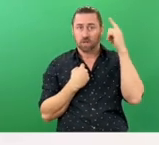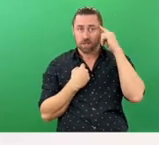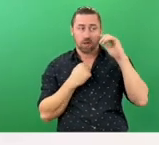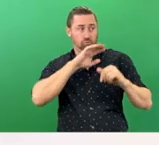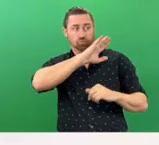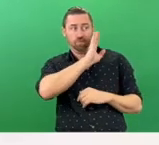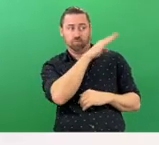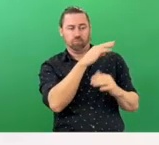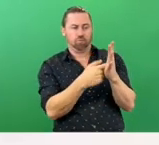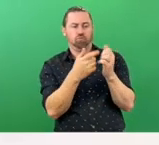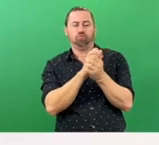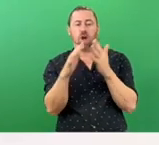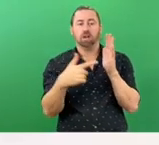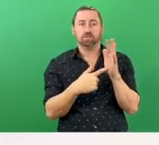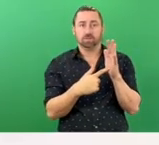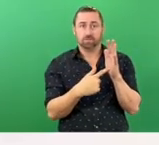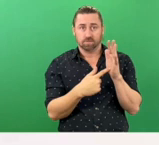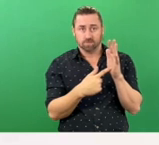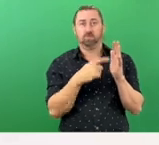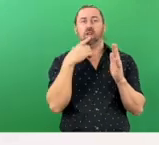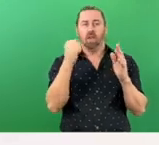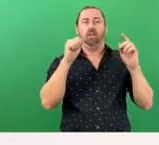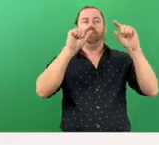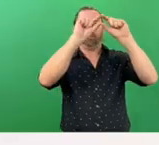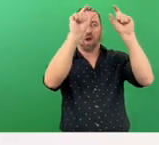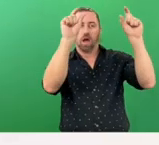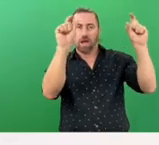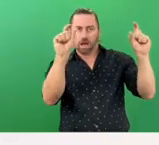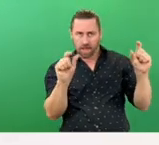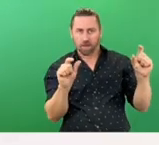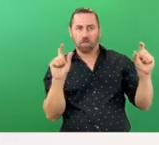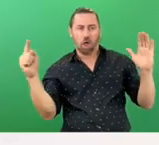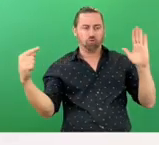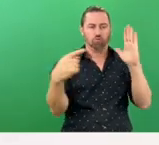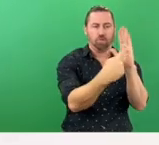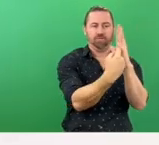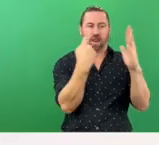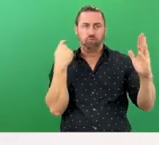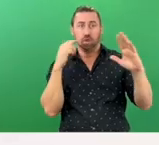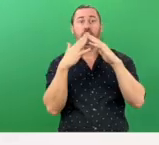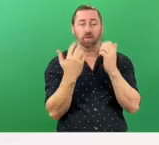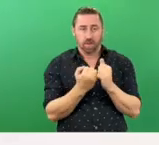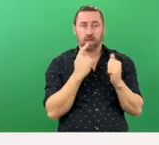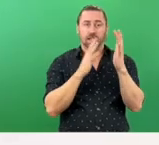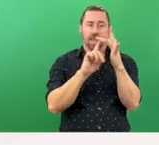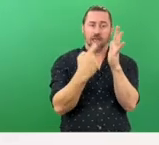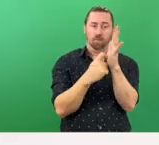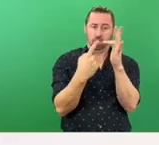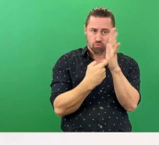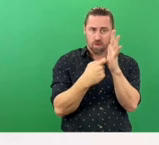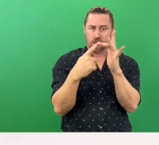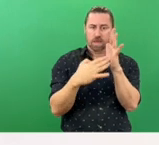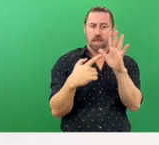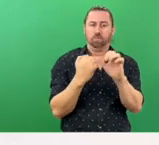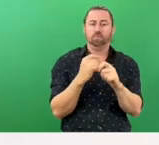on the right-hand side here, you see the frame of the mirror, the reflective surface, and then the reflection. All mirror images like